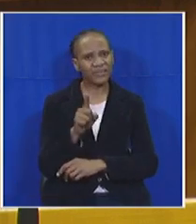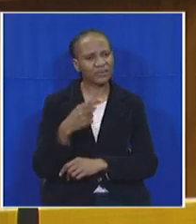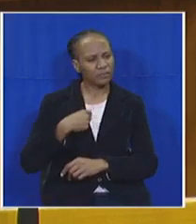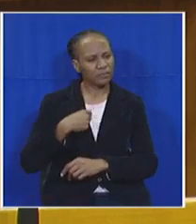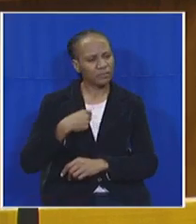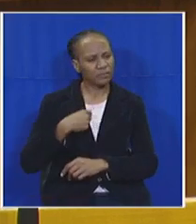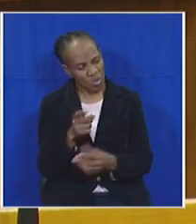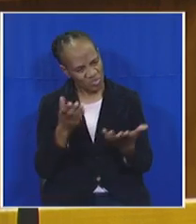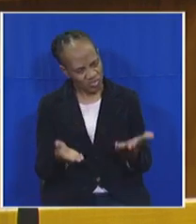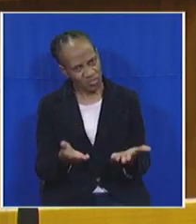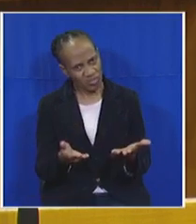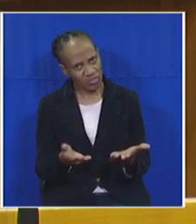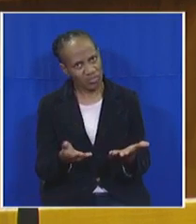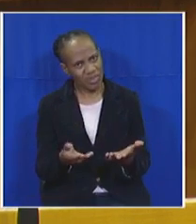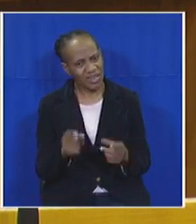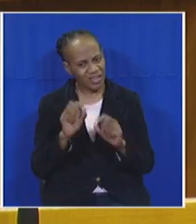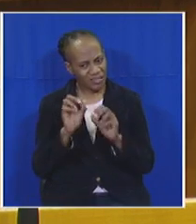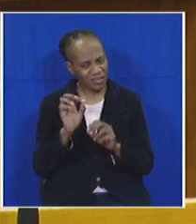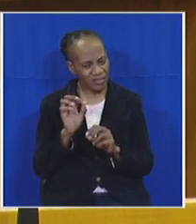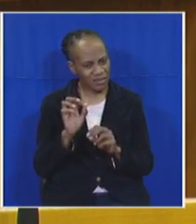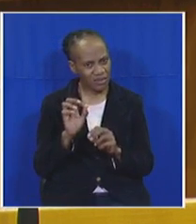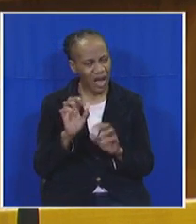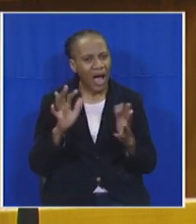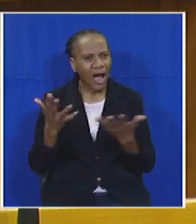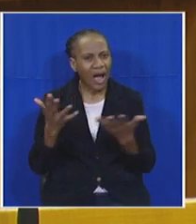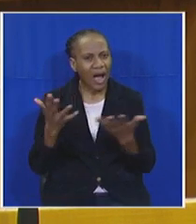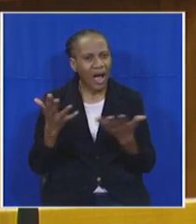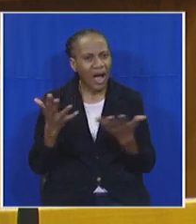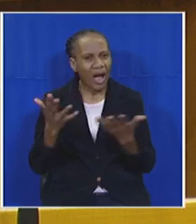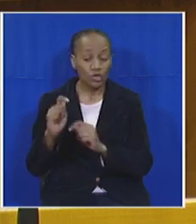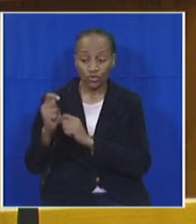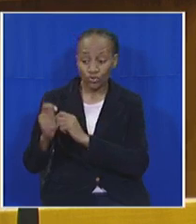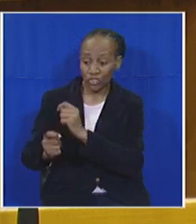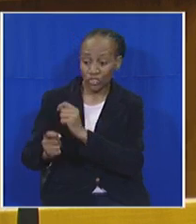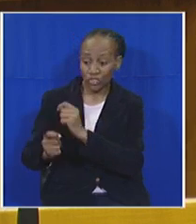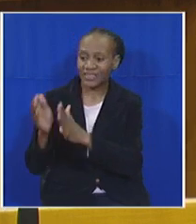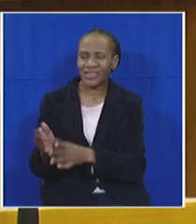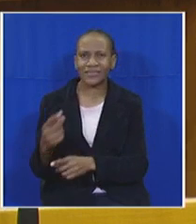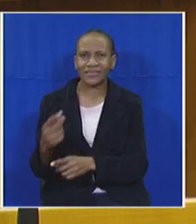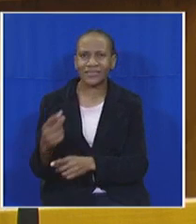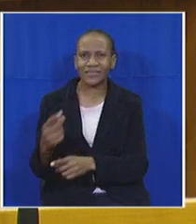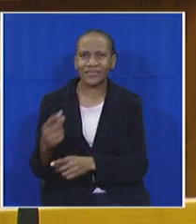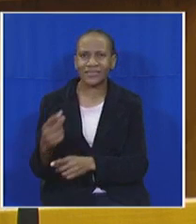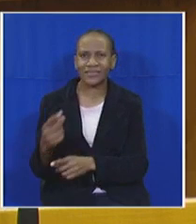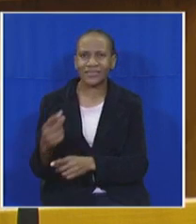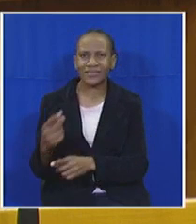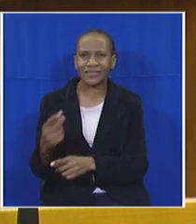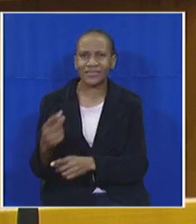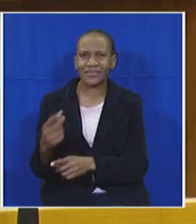the effectiveness of this, as these traditional leaders have been silent in municipal